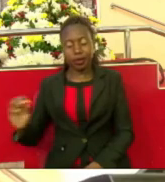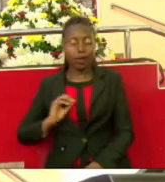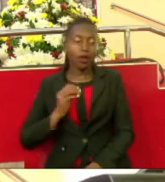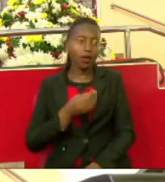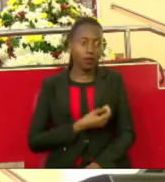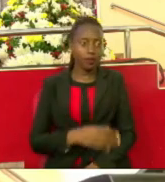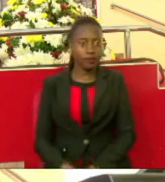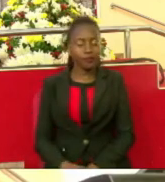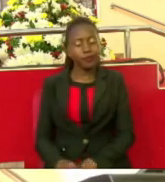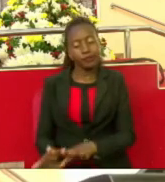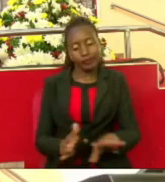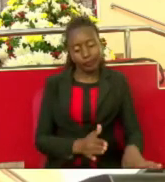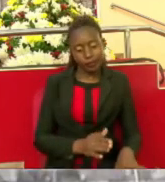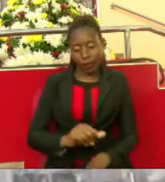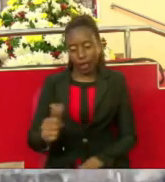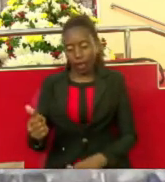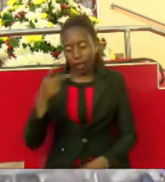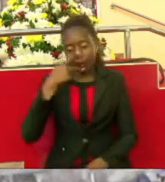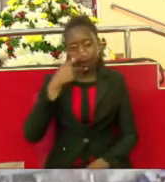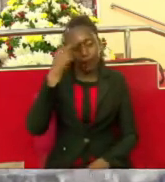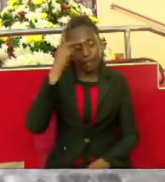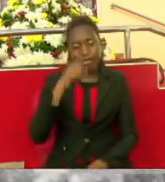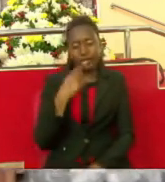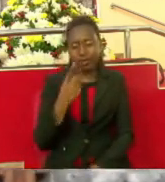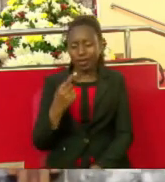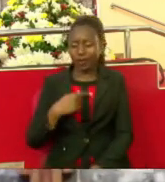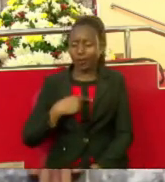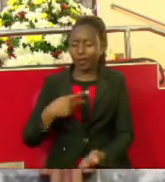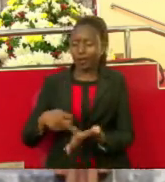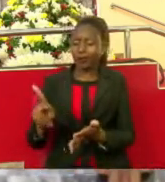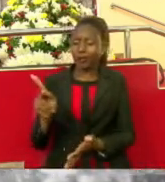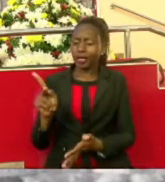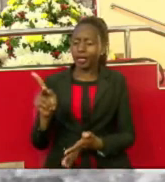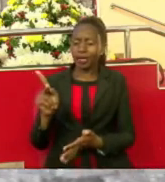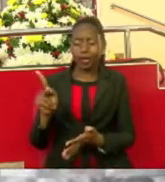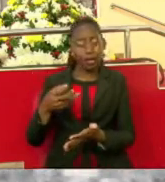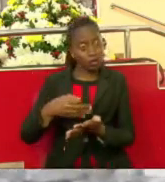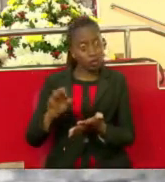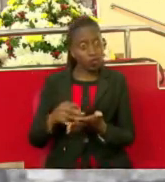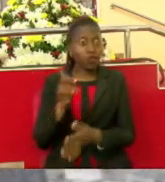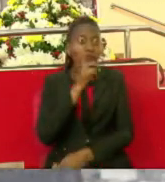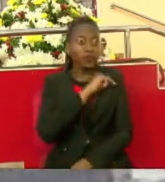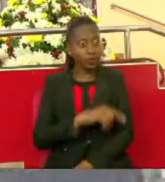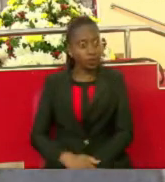Another parent said, I have paid fees. Why are you involving me in my